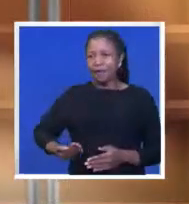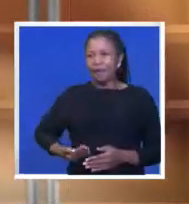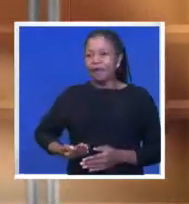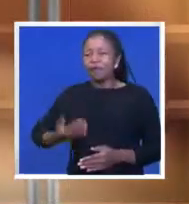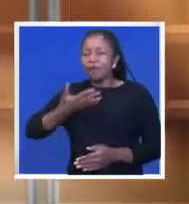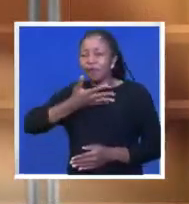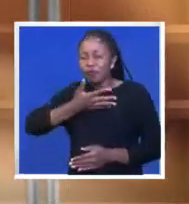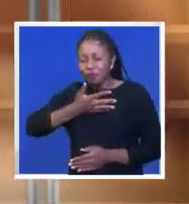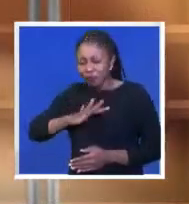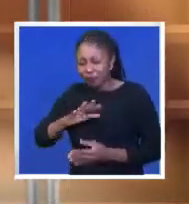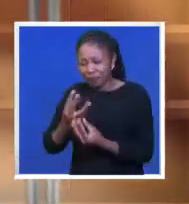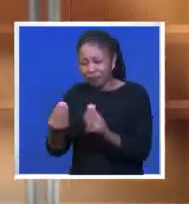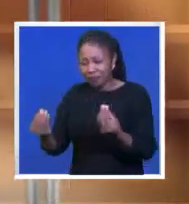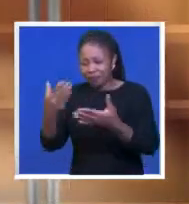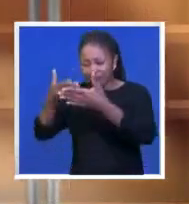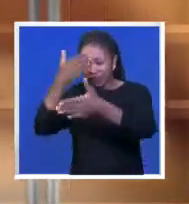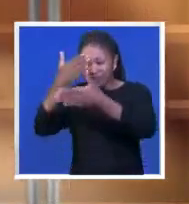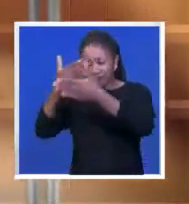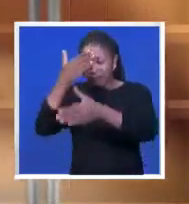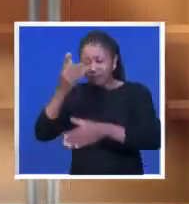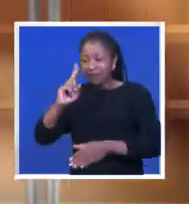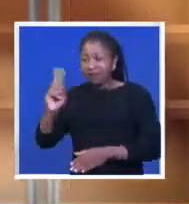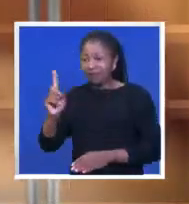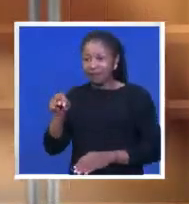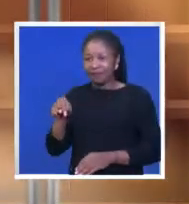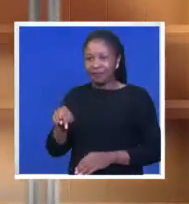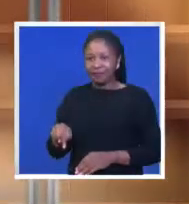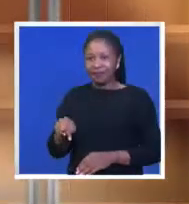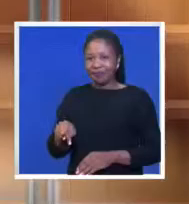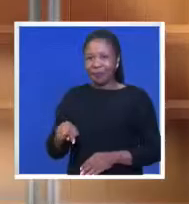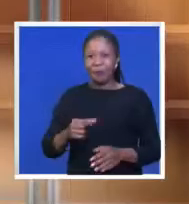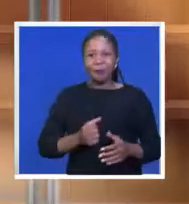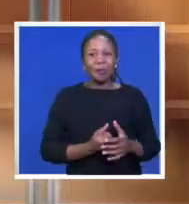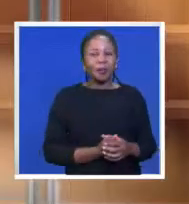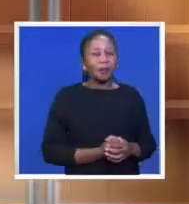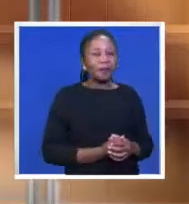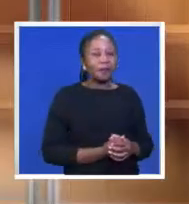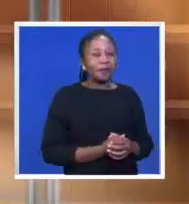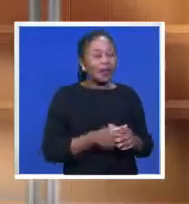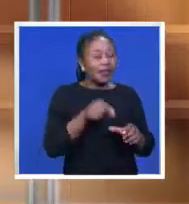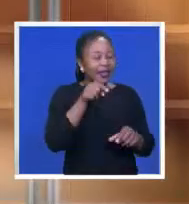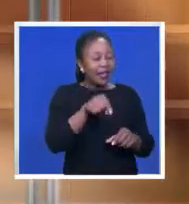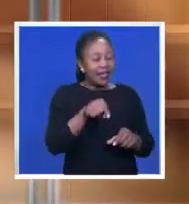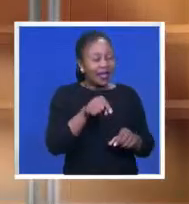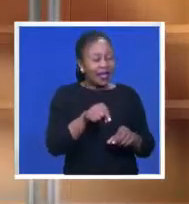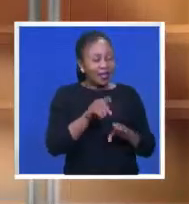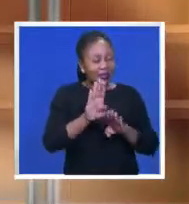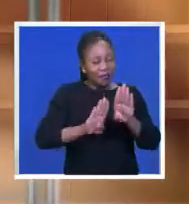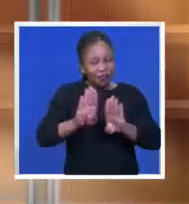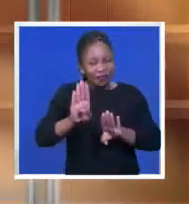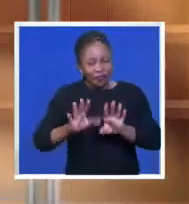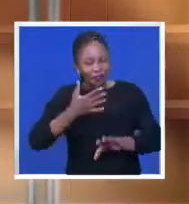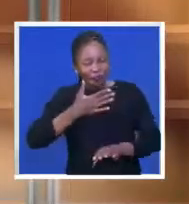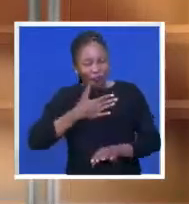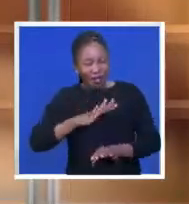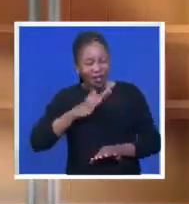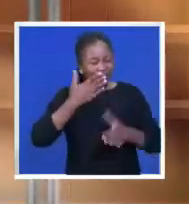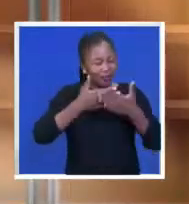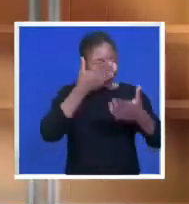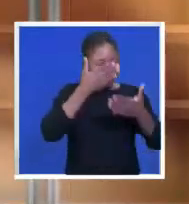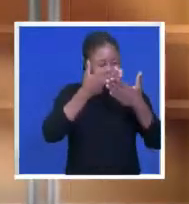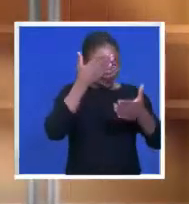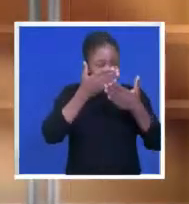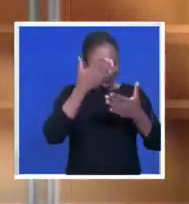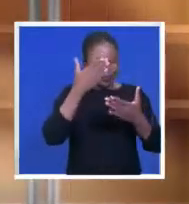the viewer to have learned by the end of the lesson? By the end of today's lesson, the learner should be able to name the first